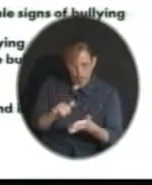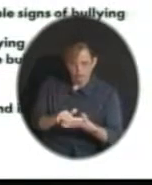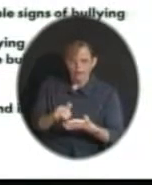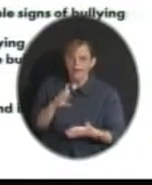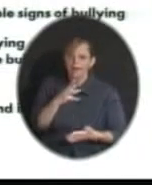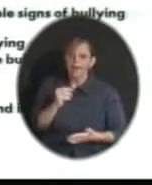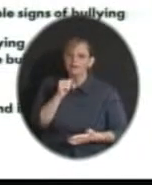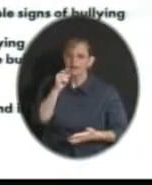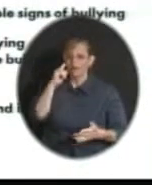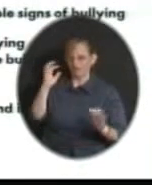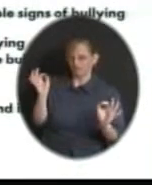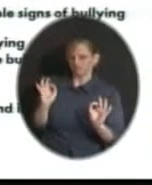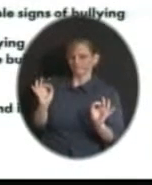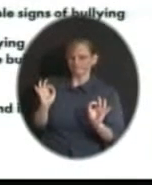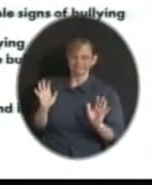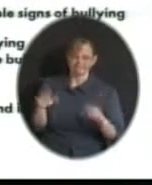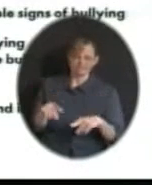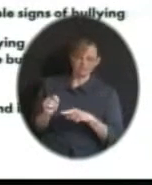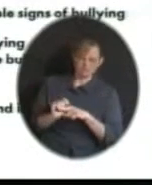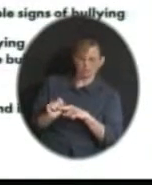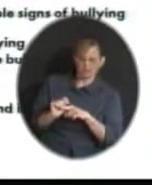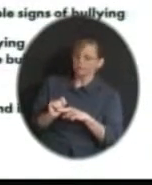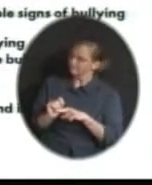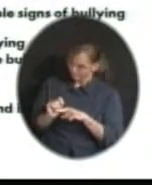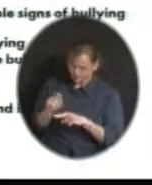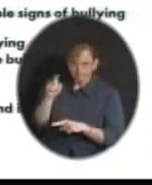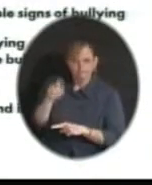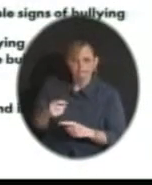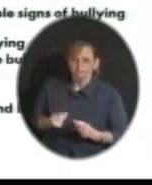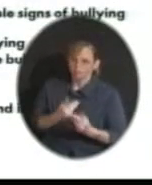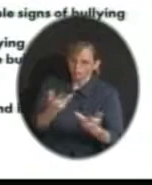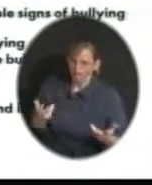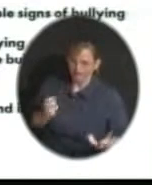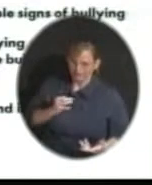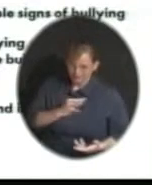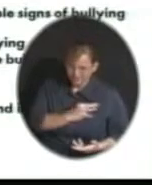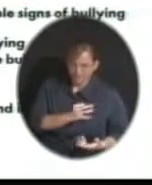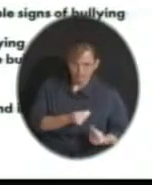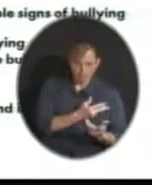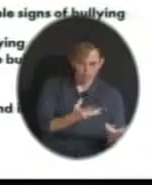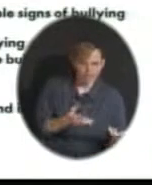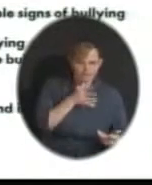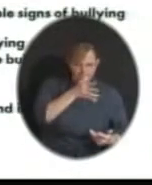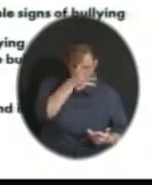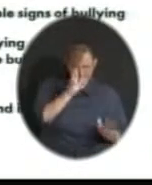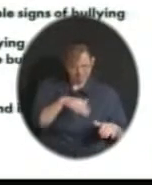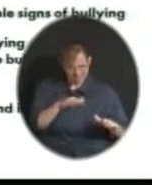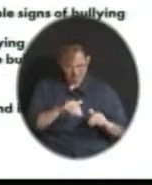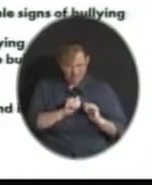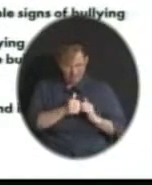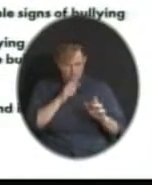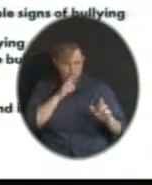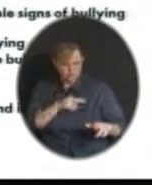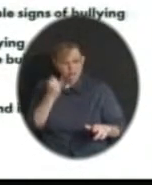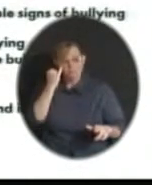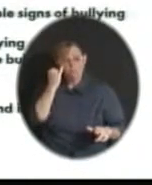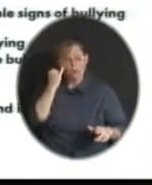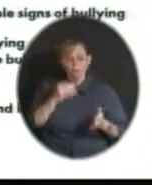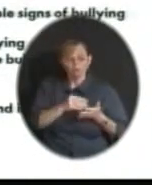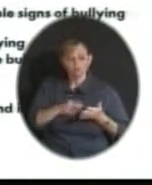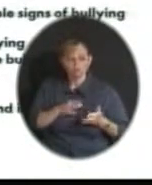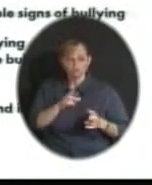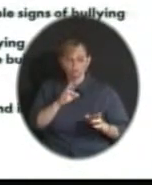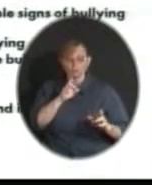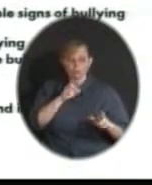underestimate the training we need to provide our staff and our parents about how do you respond when a student makes a report to you. It's a